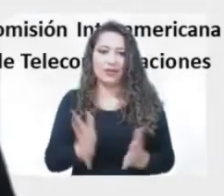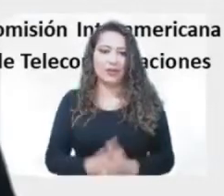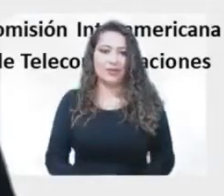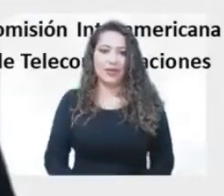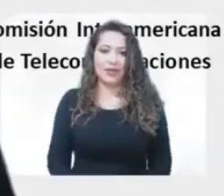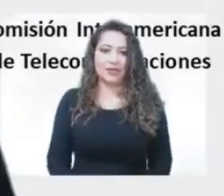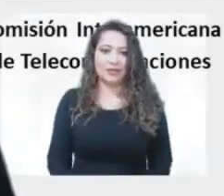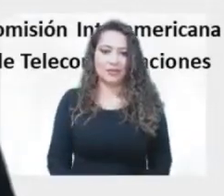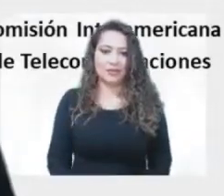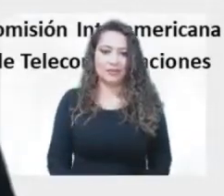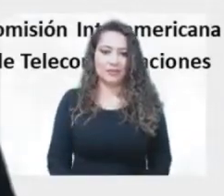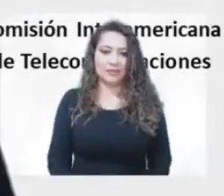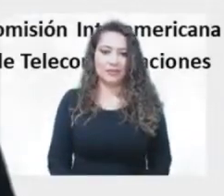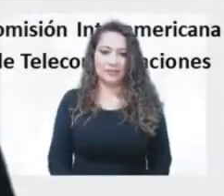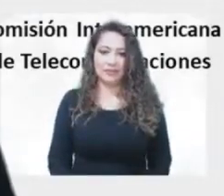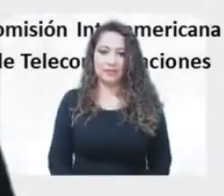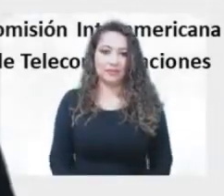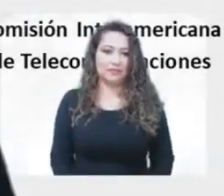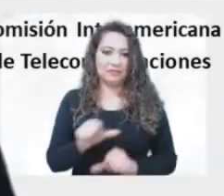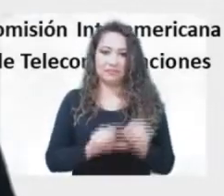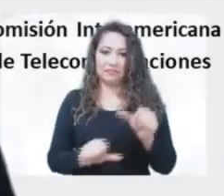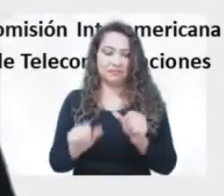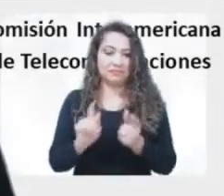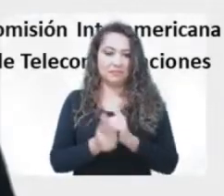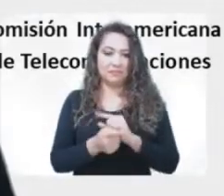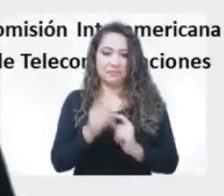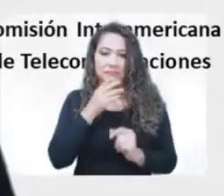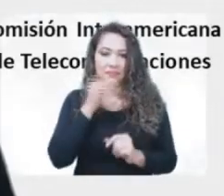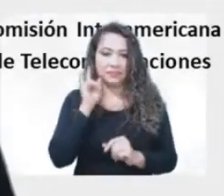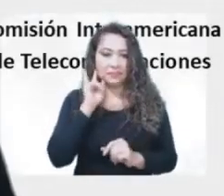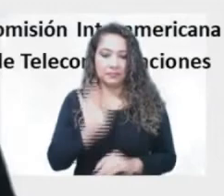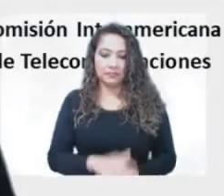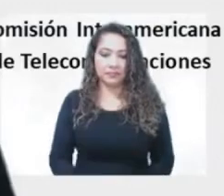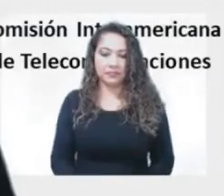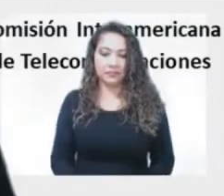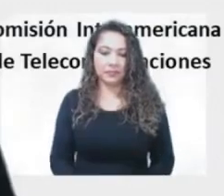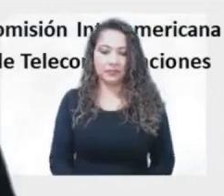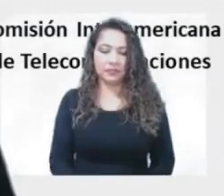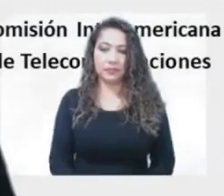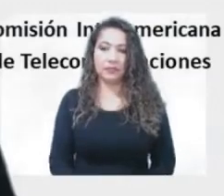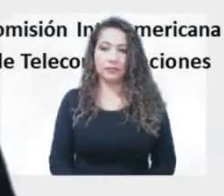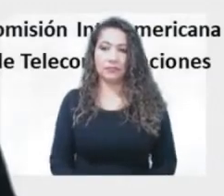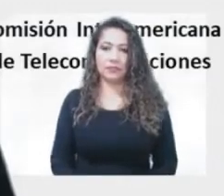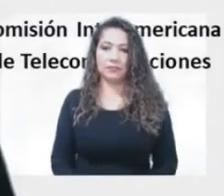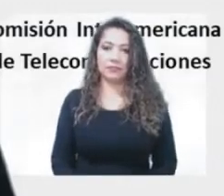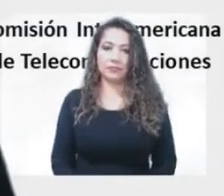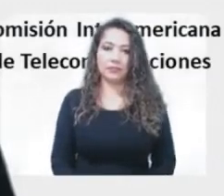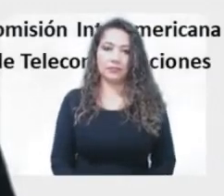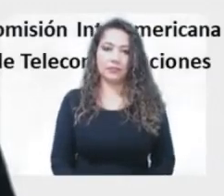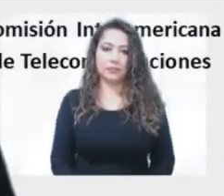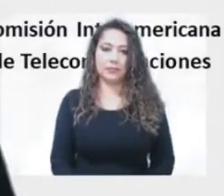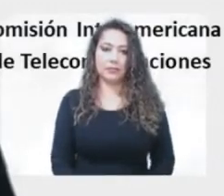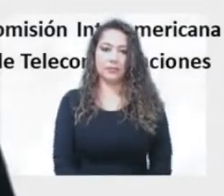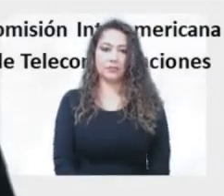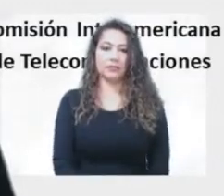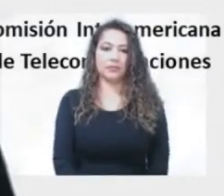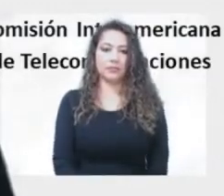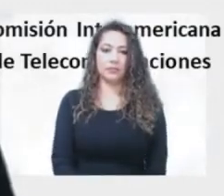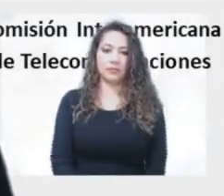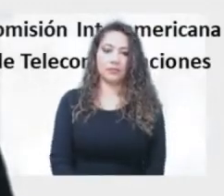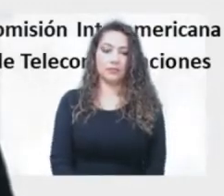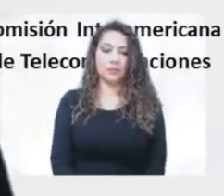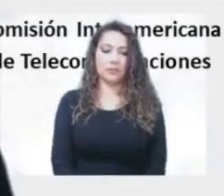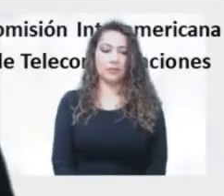children that were attending school and lessons through internet. We need to work with the private sector in all countries in Latin